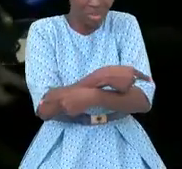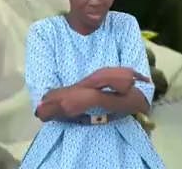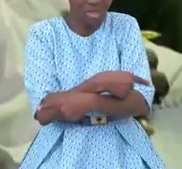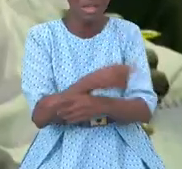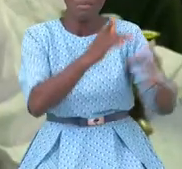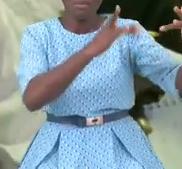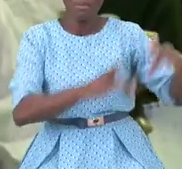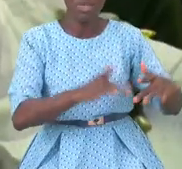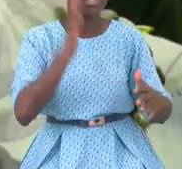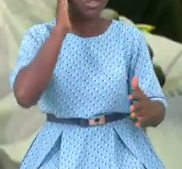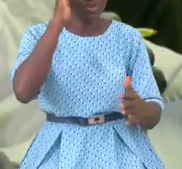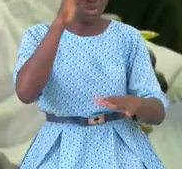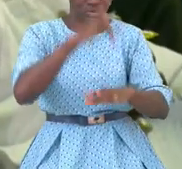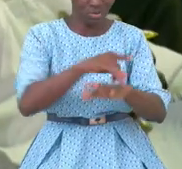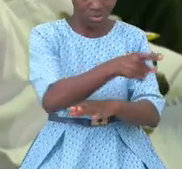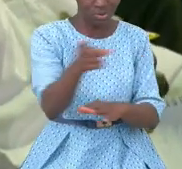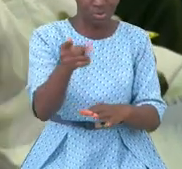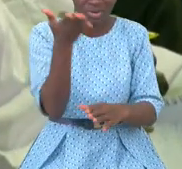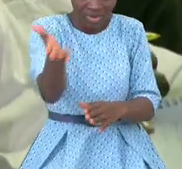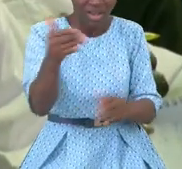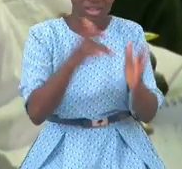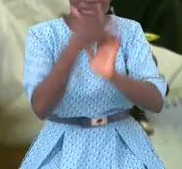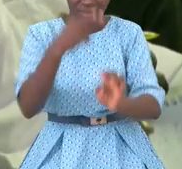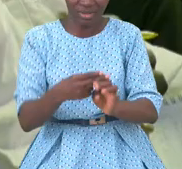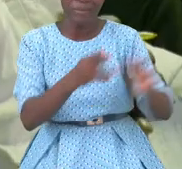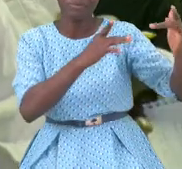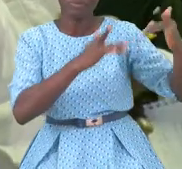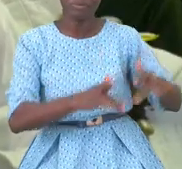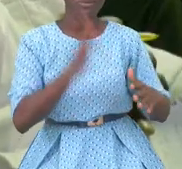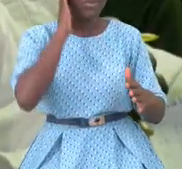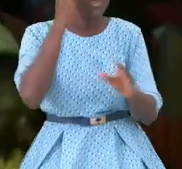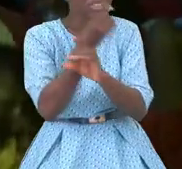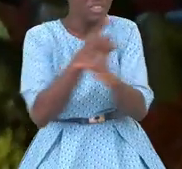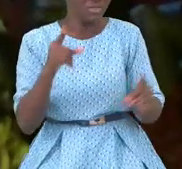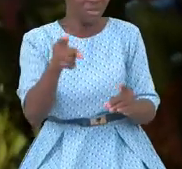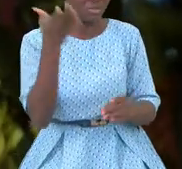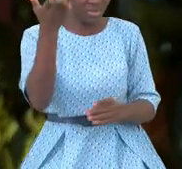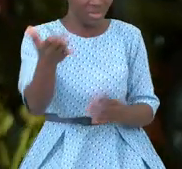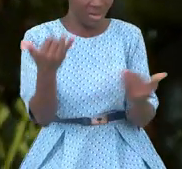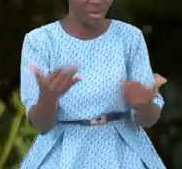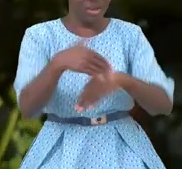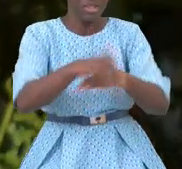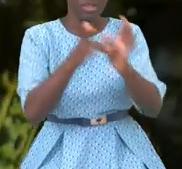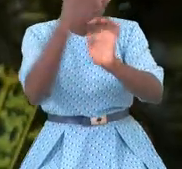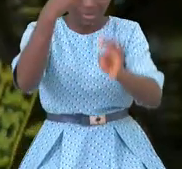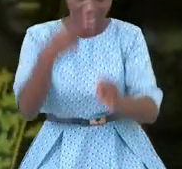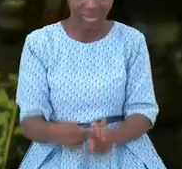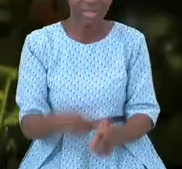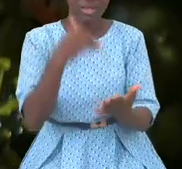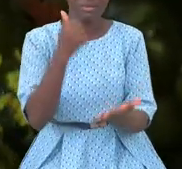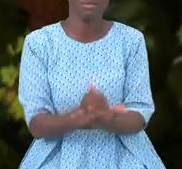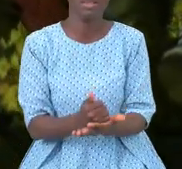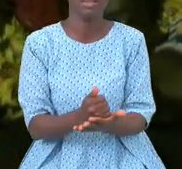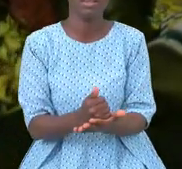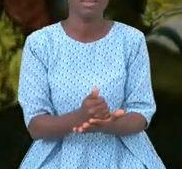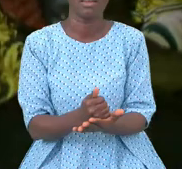there. Mercy will deliver you there tonight in Jesus' name. He said, Jesus, thou son